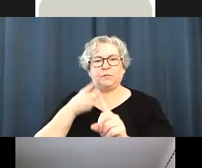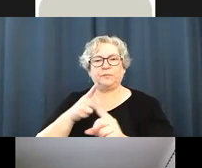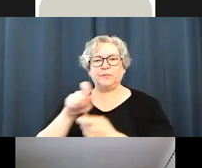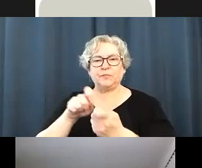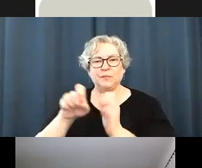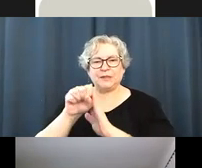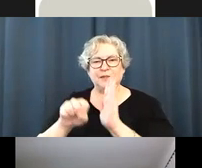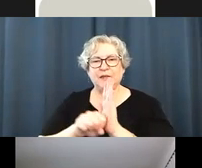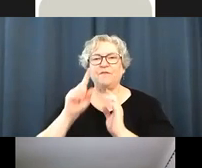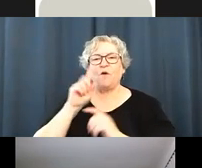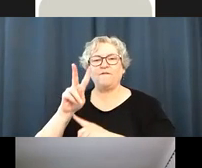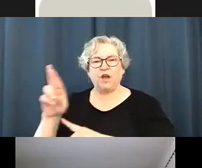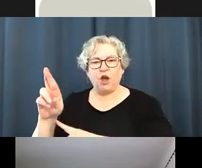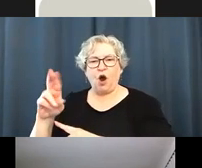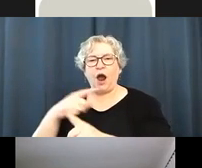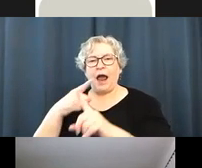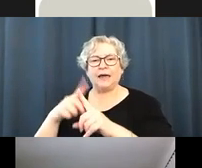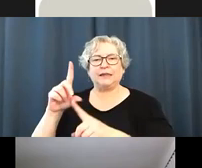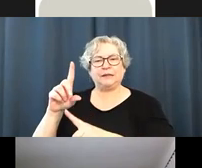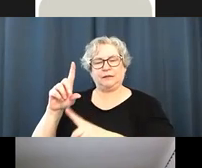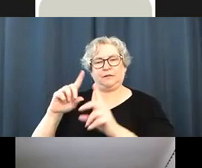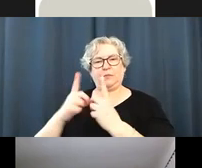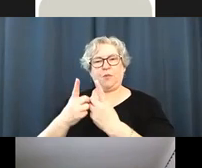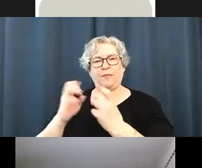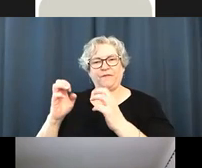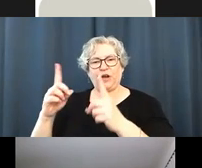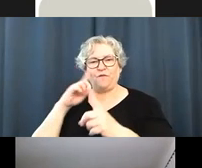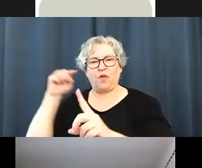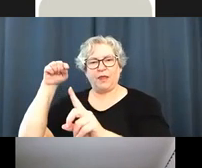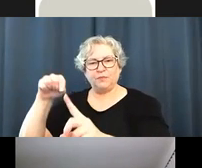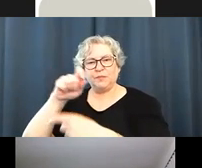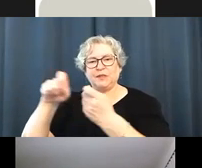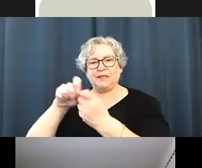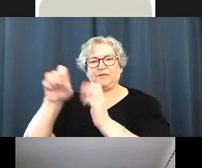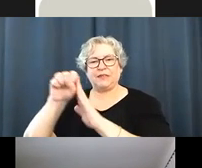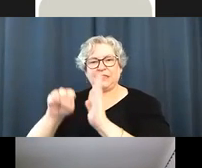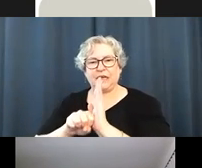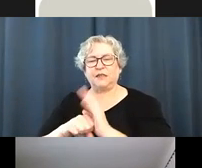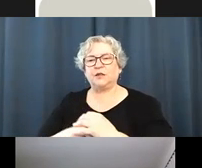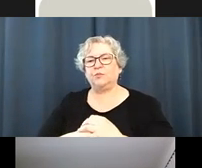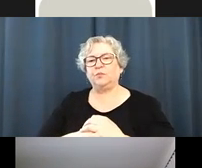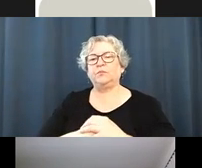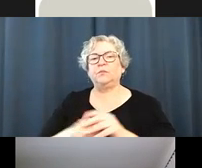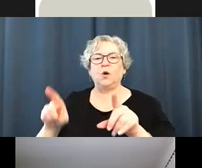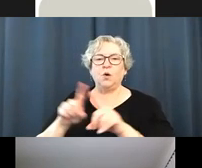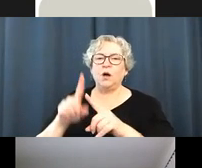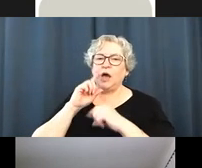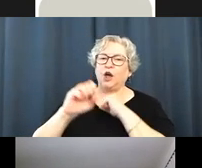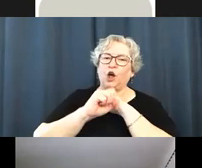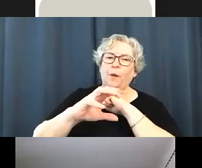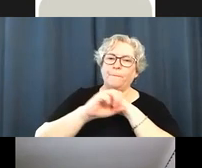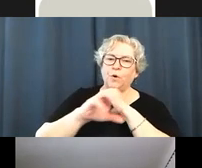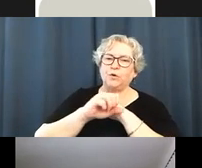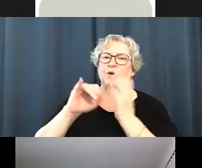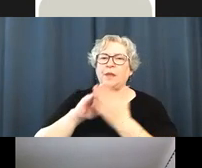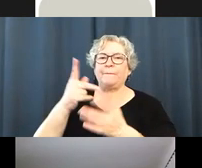including VR agency and the Department of Education information for that specific state. There were also commercials that the PTIs